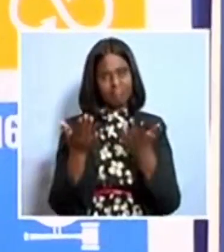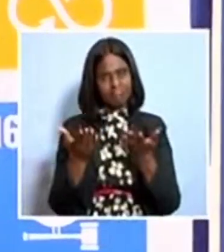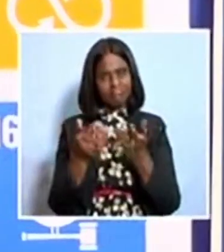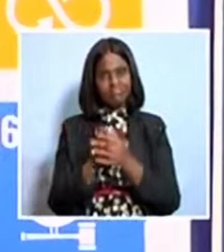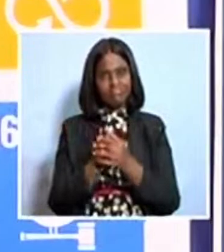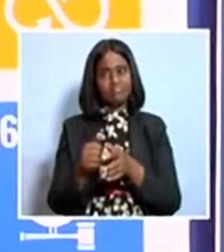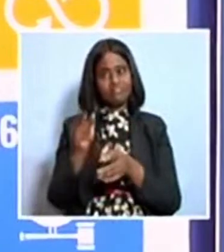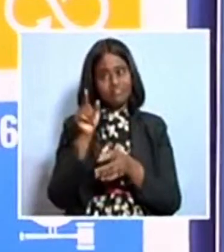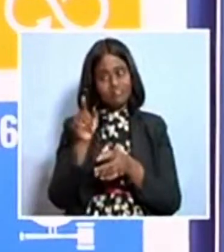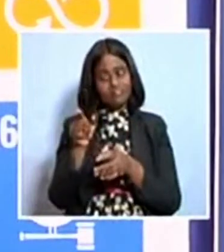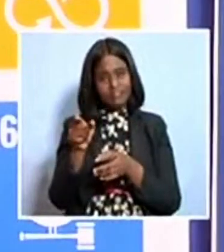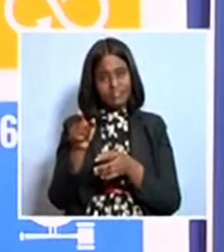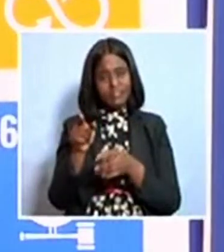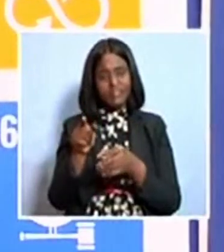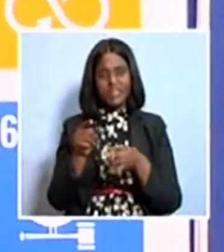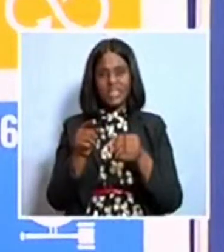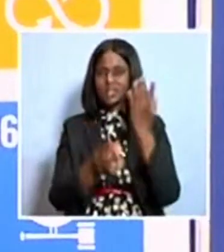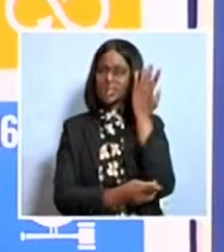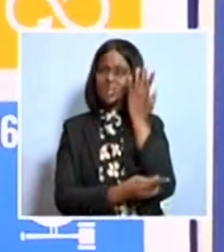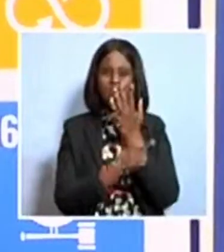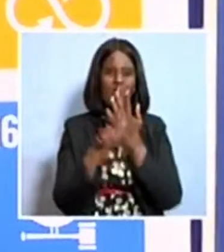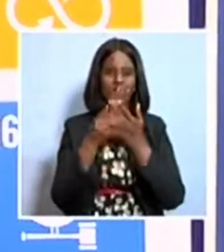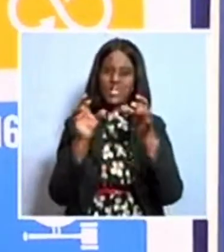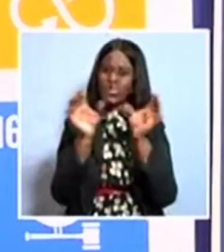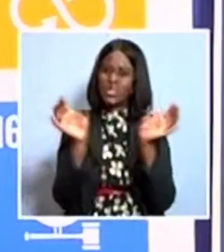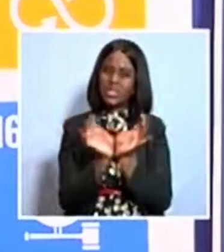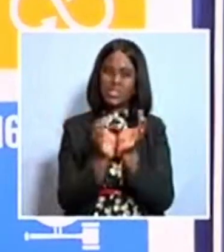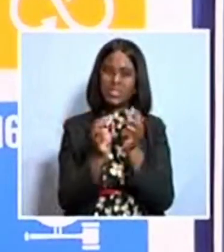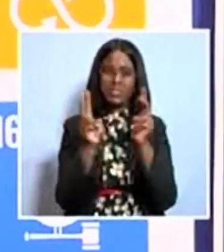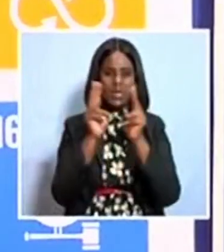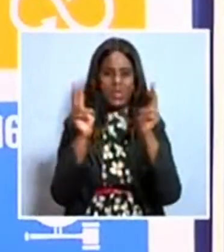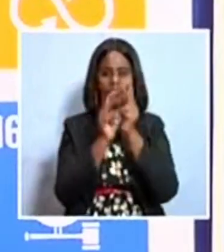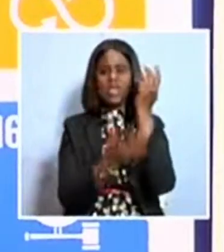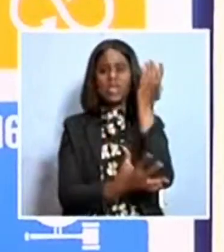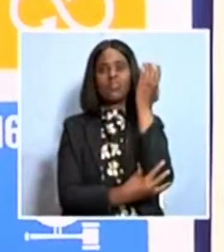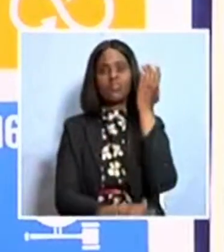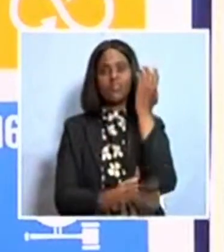it is one of the least developed constituencies in Zambia.